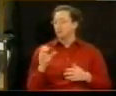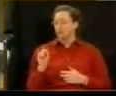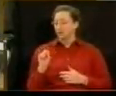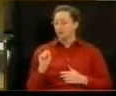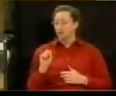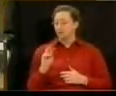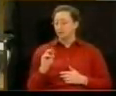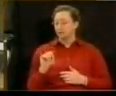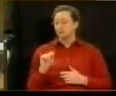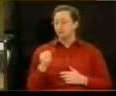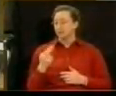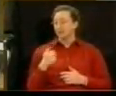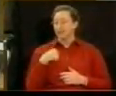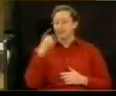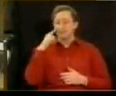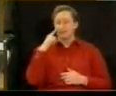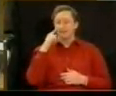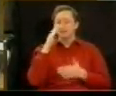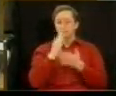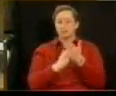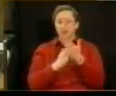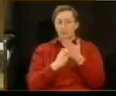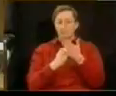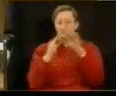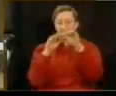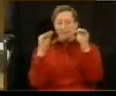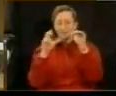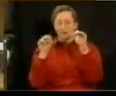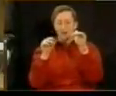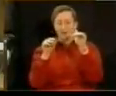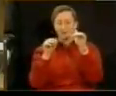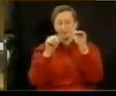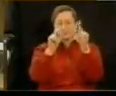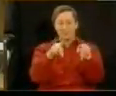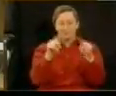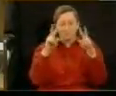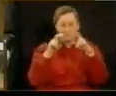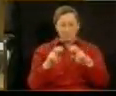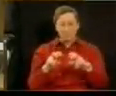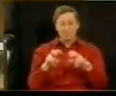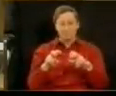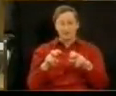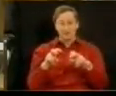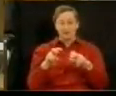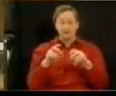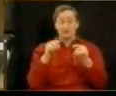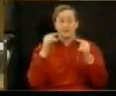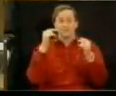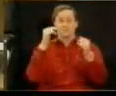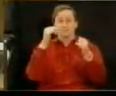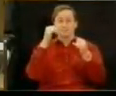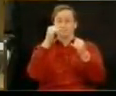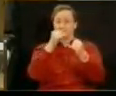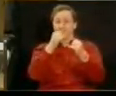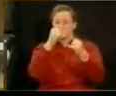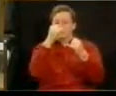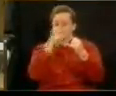think there does need to be some level of public scrutiny. Ultimately, the decision will be ours. While a public plebiscite would